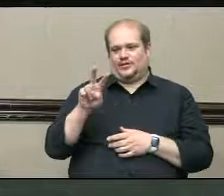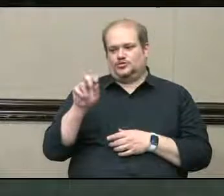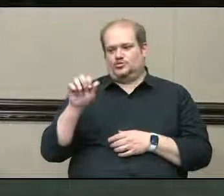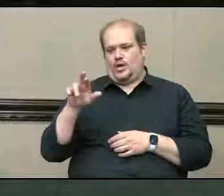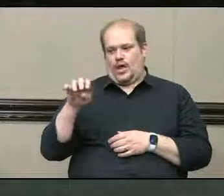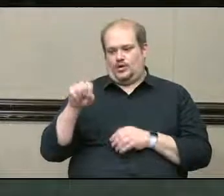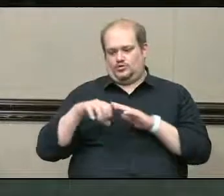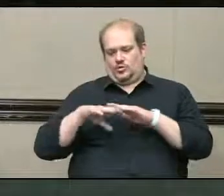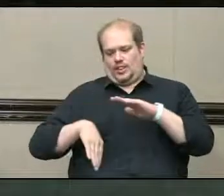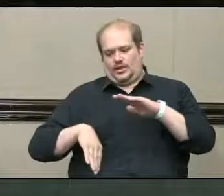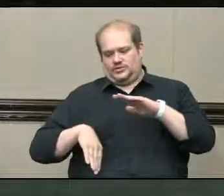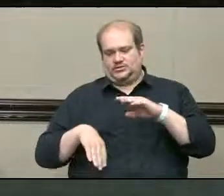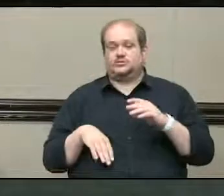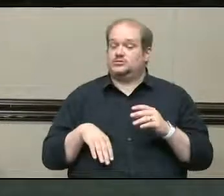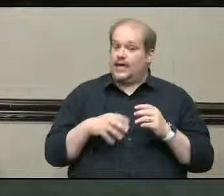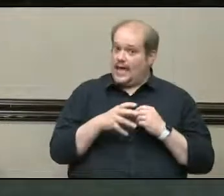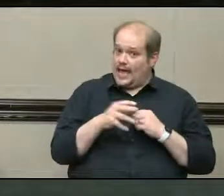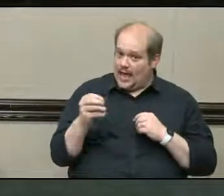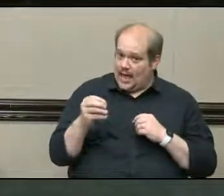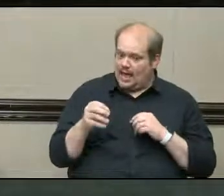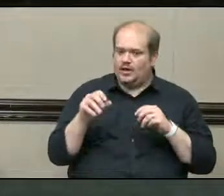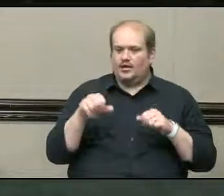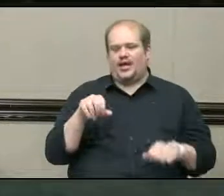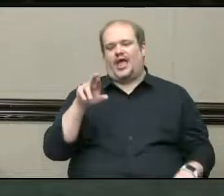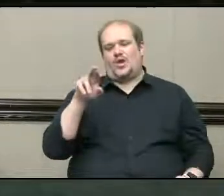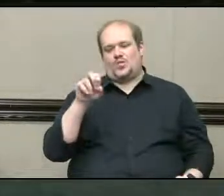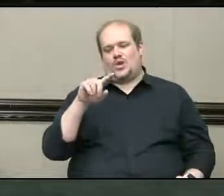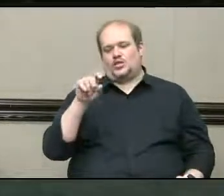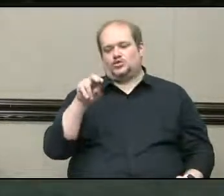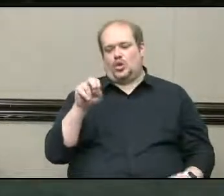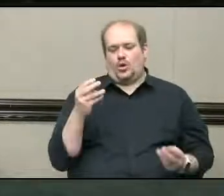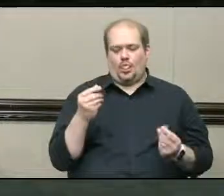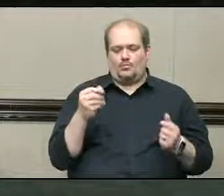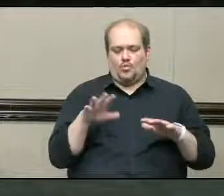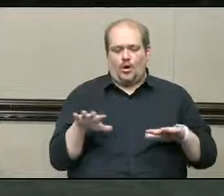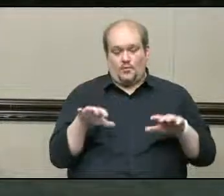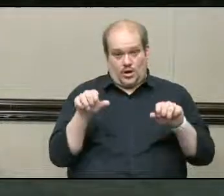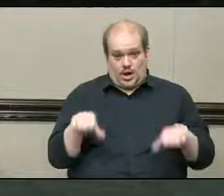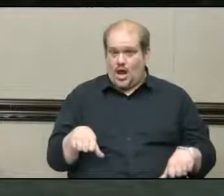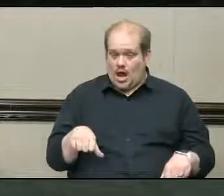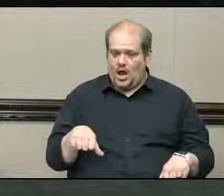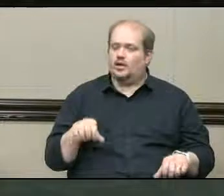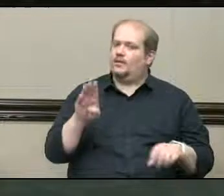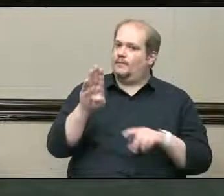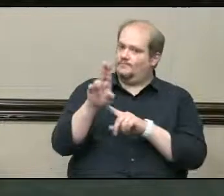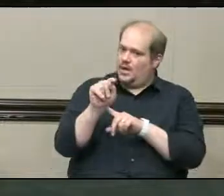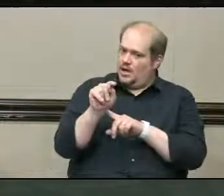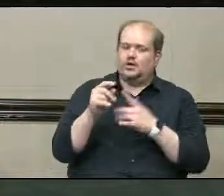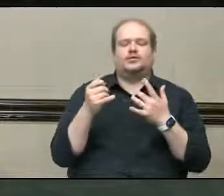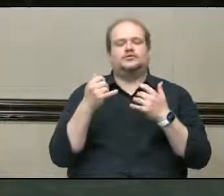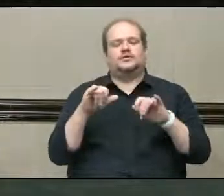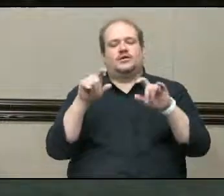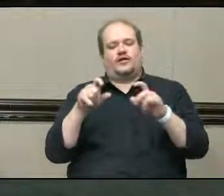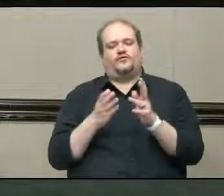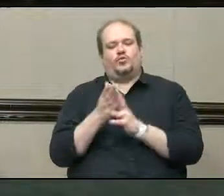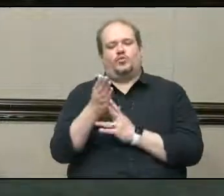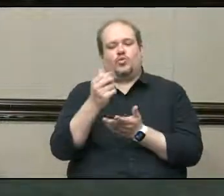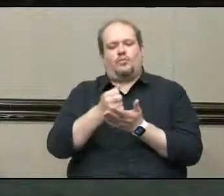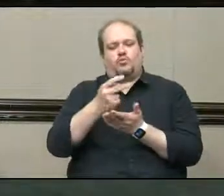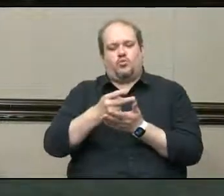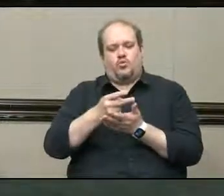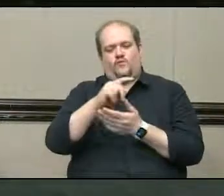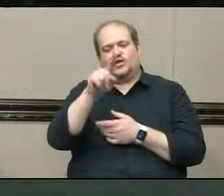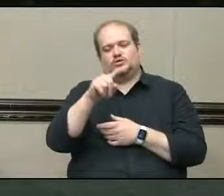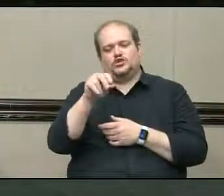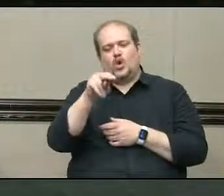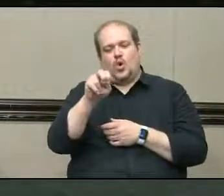less, and they can rezone the property. So, but it still has to go through a